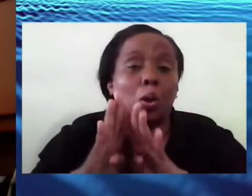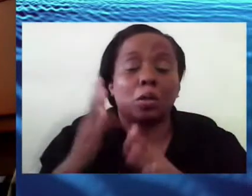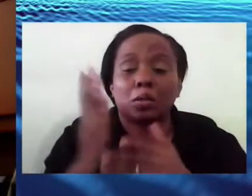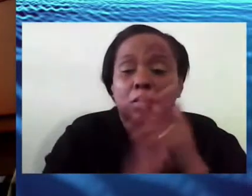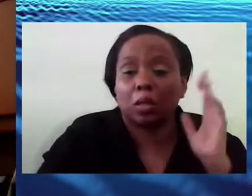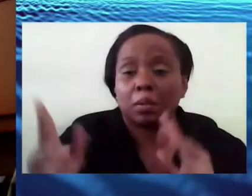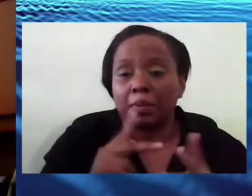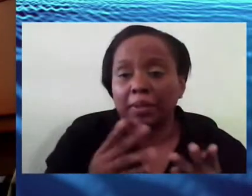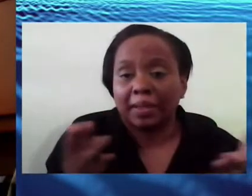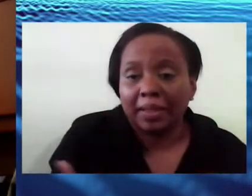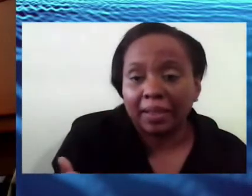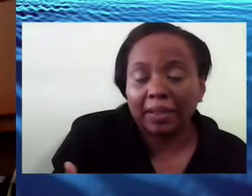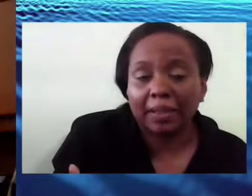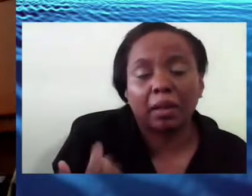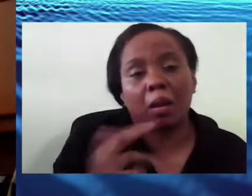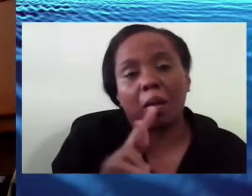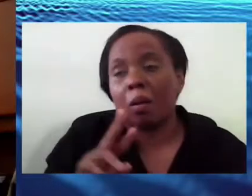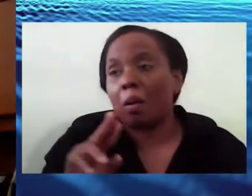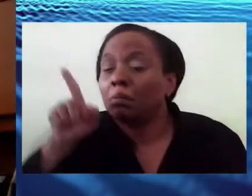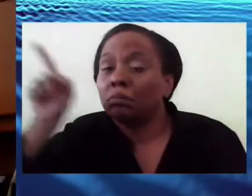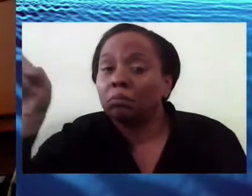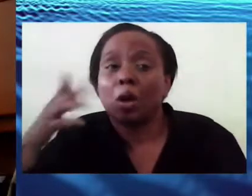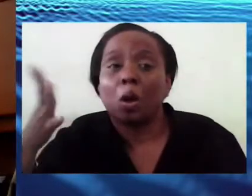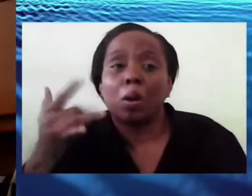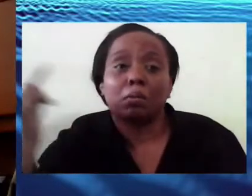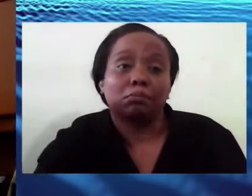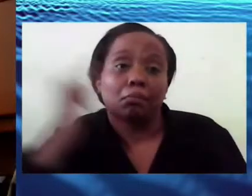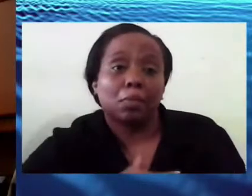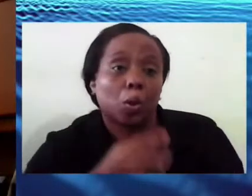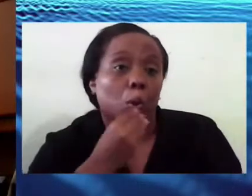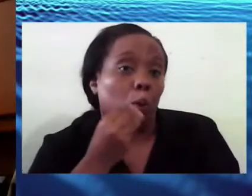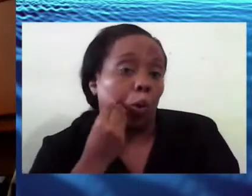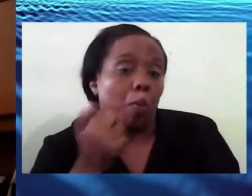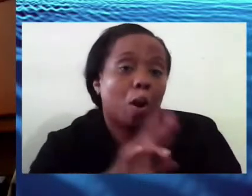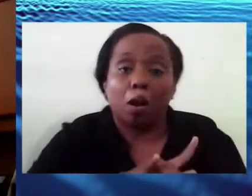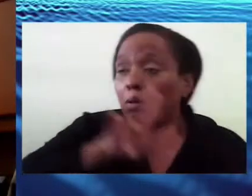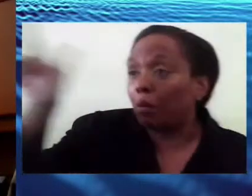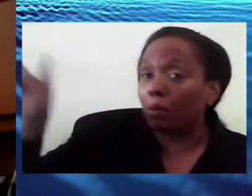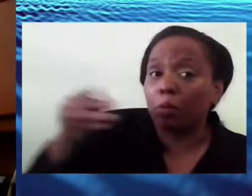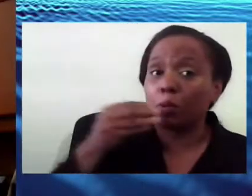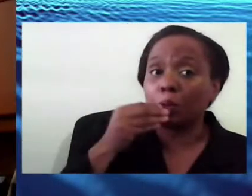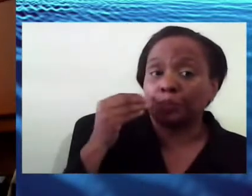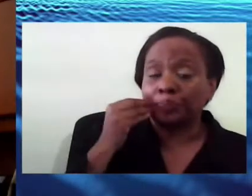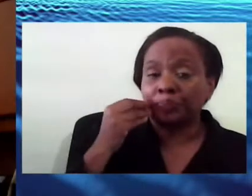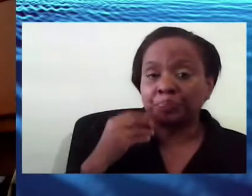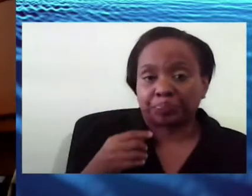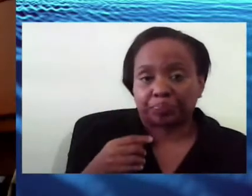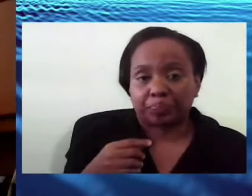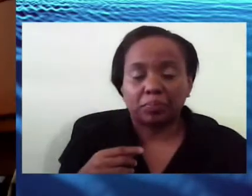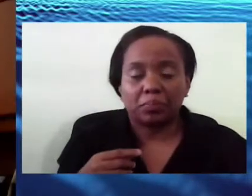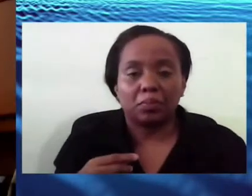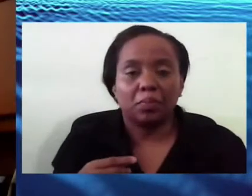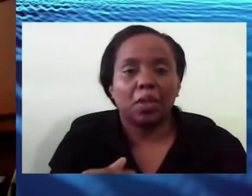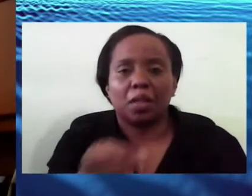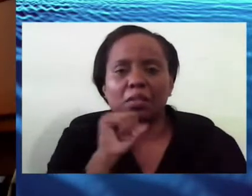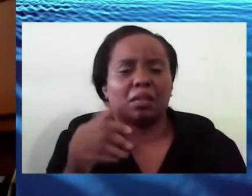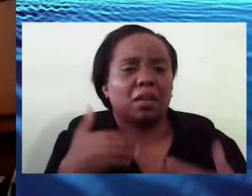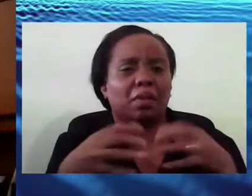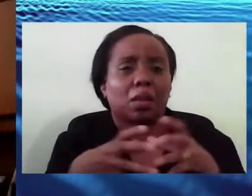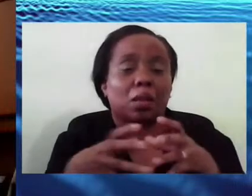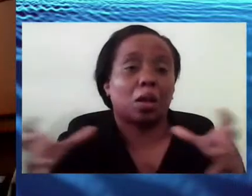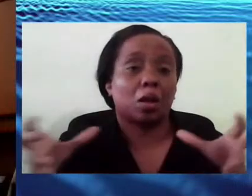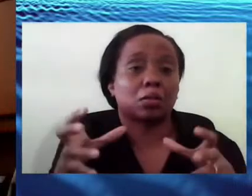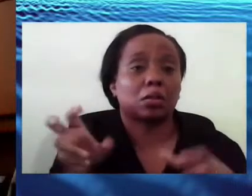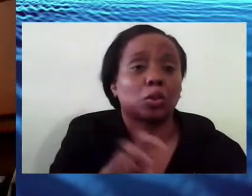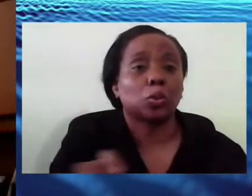or who are abroad who have wanted to come home or to go back home. The numbers here are quite small, as you know, because we don't have that many